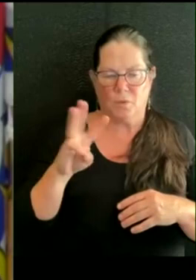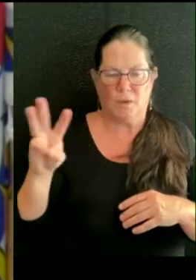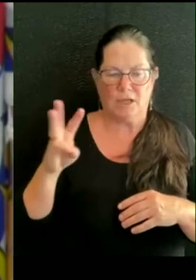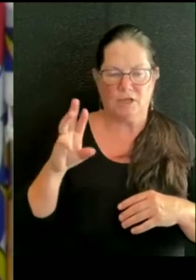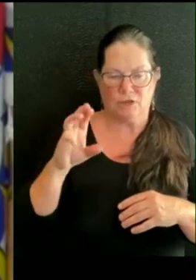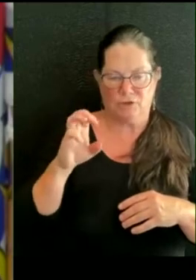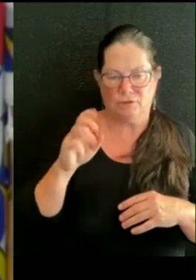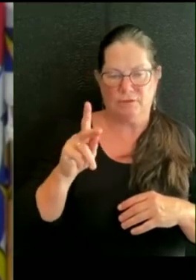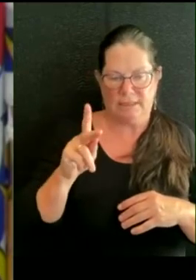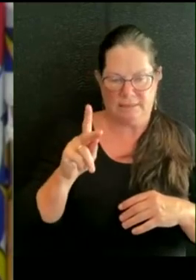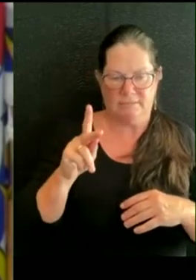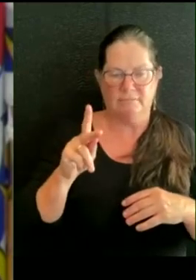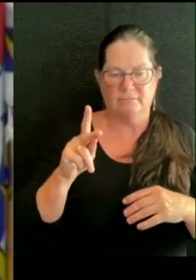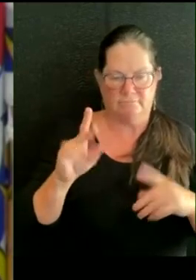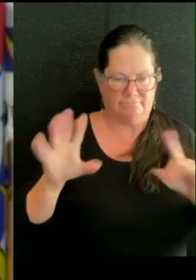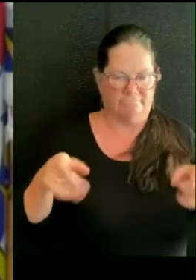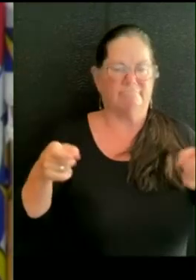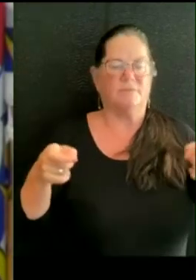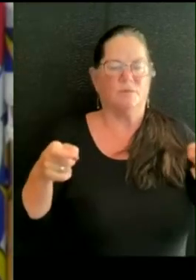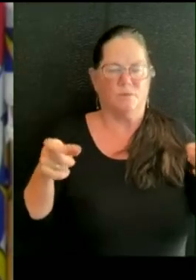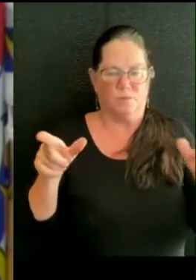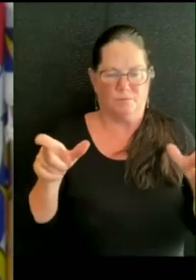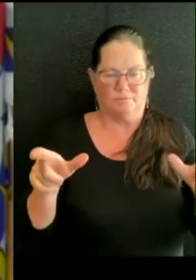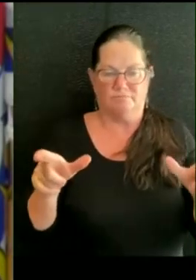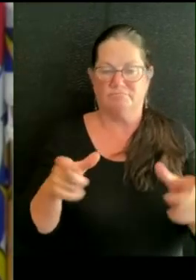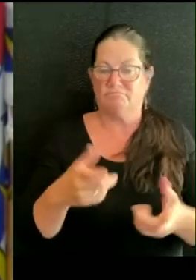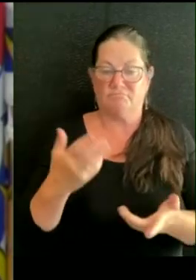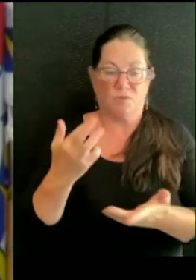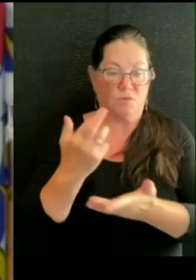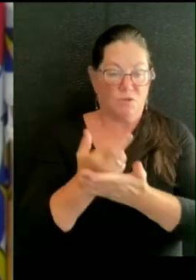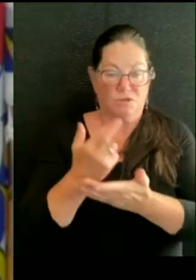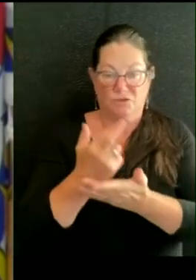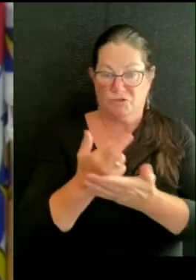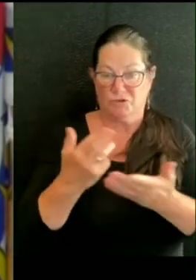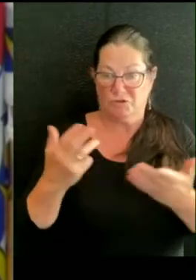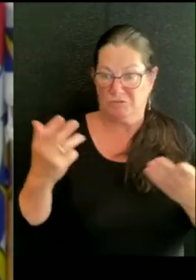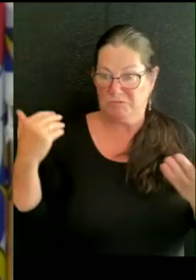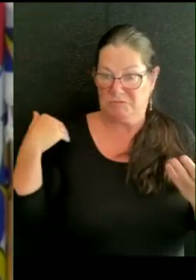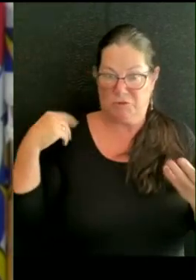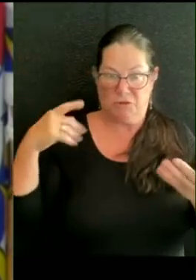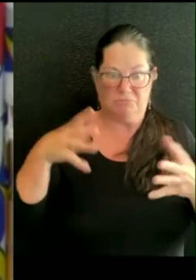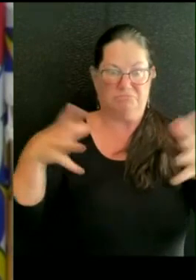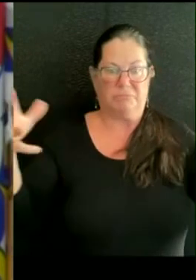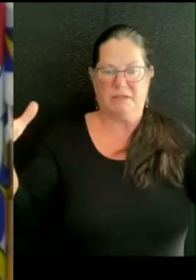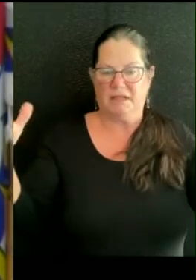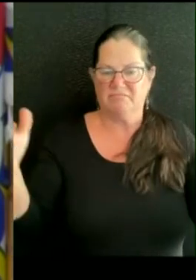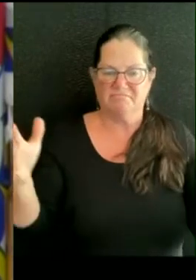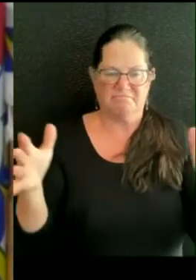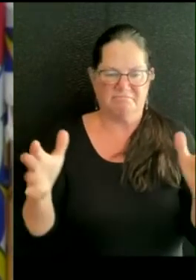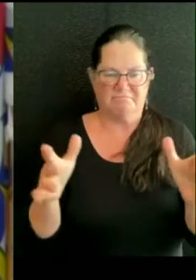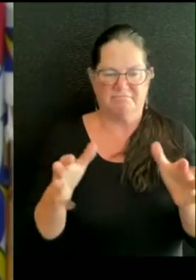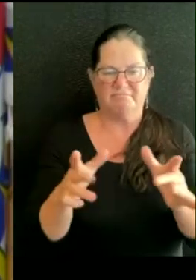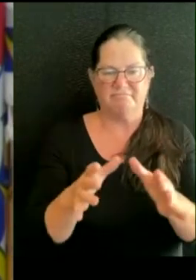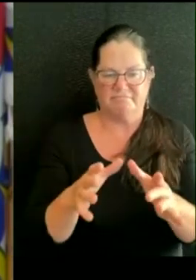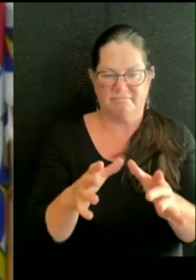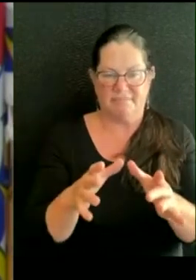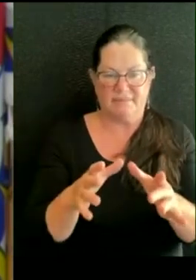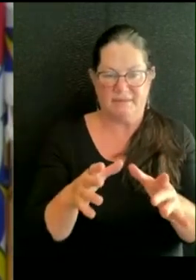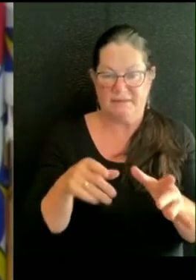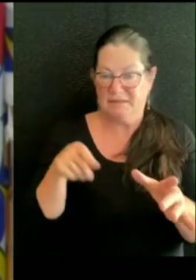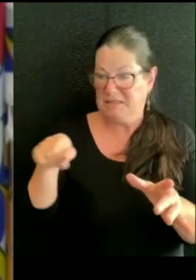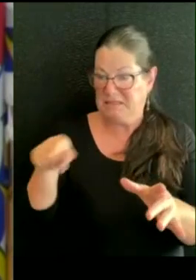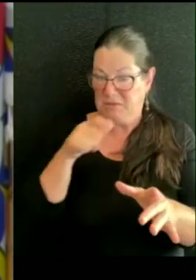held. Any resources that we've downsized in have been reallocated over to the McDougall Creek wildfire.